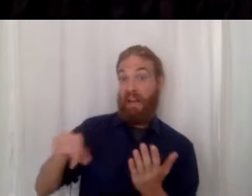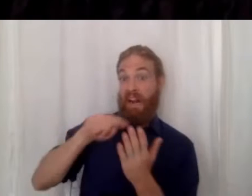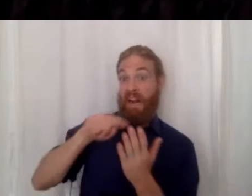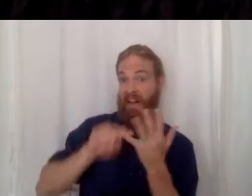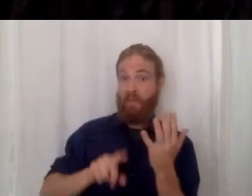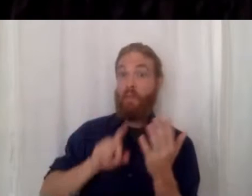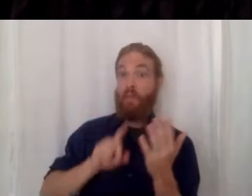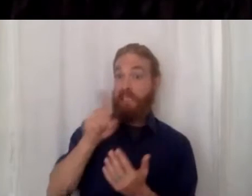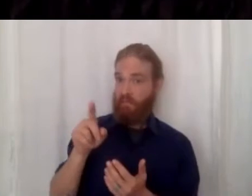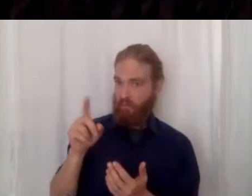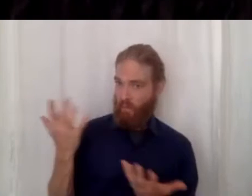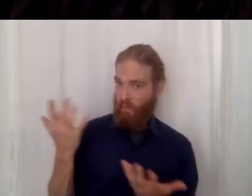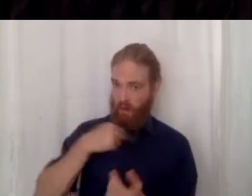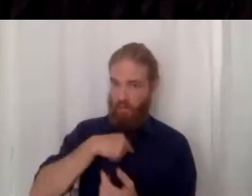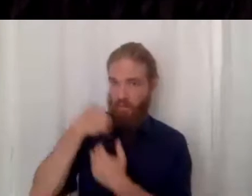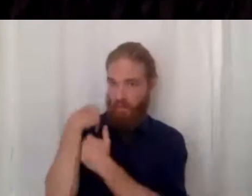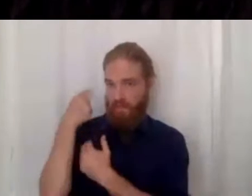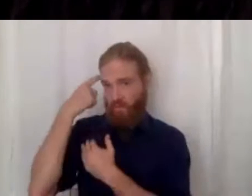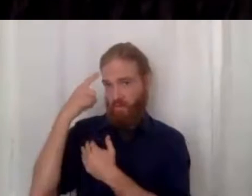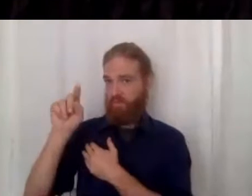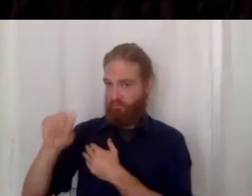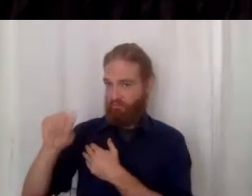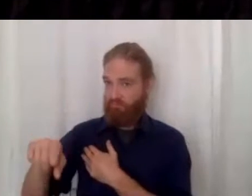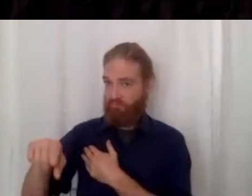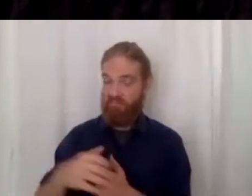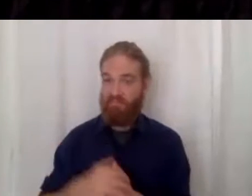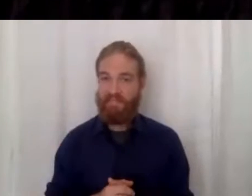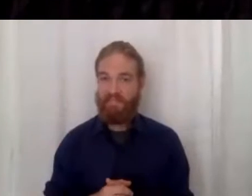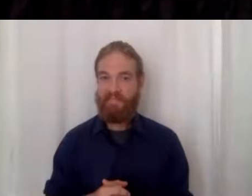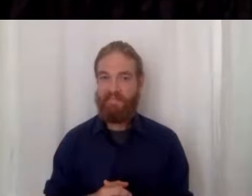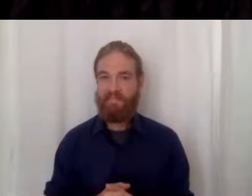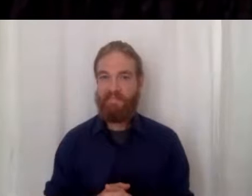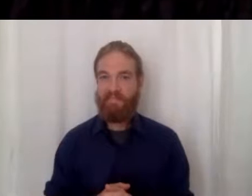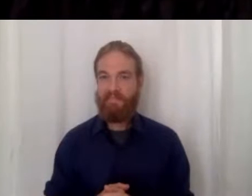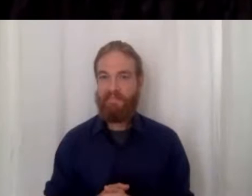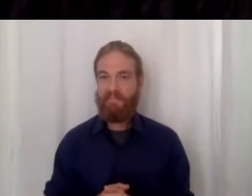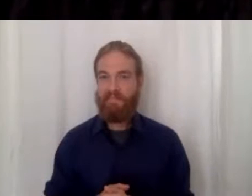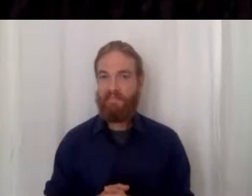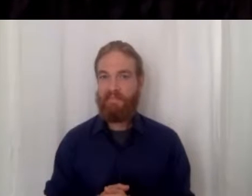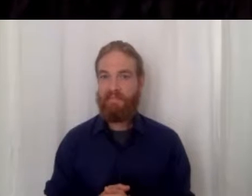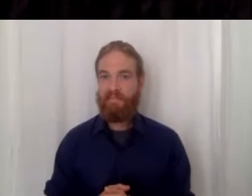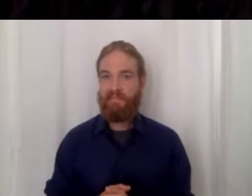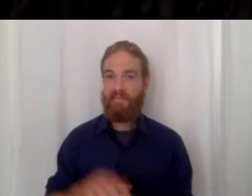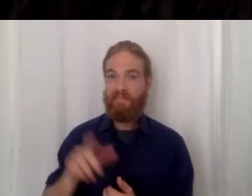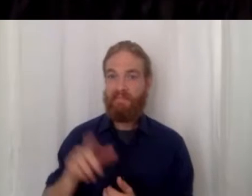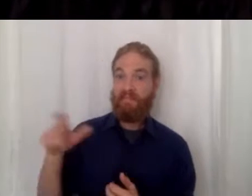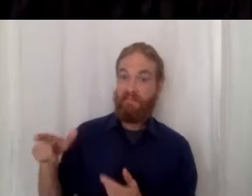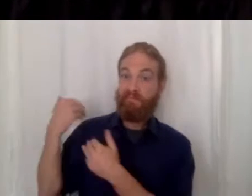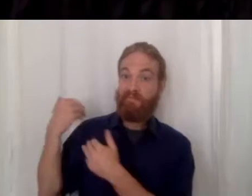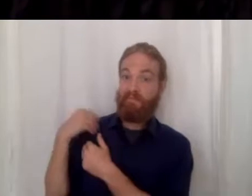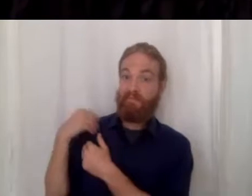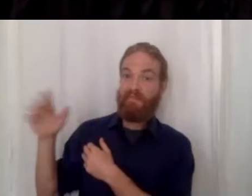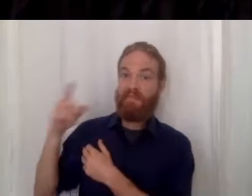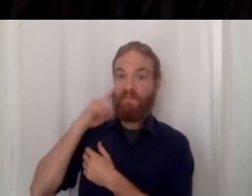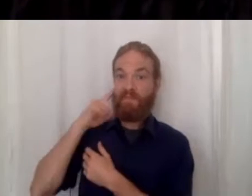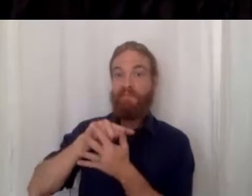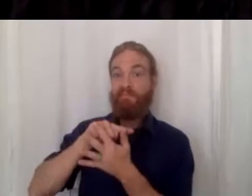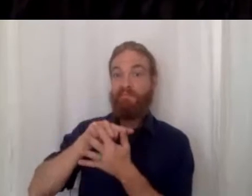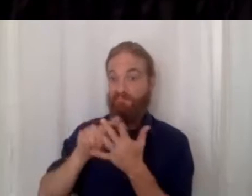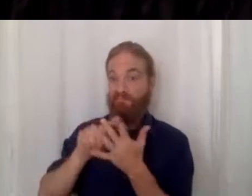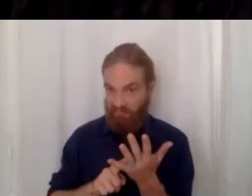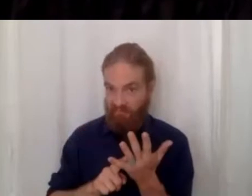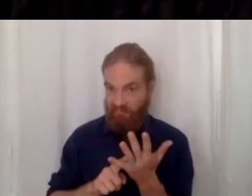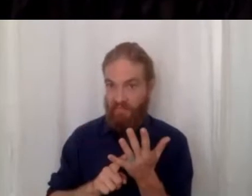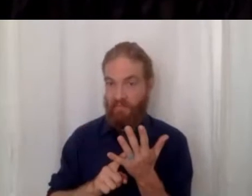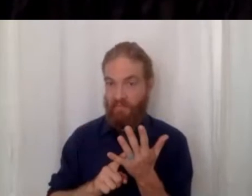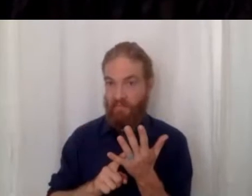Landlord will normally be responsible for the following utilities and service in connection with the leased premises. I just didn't understand